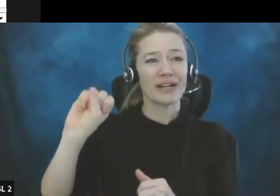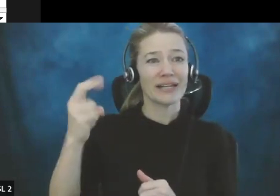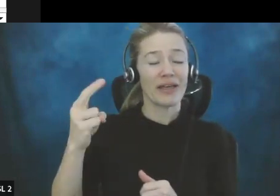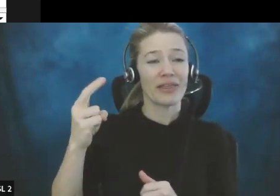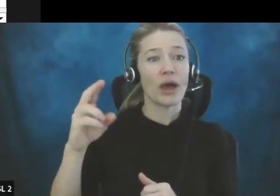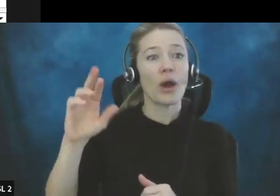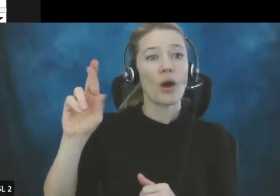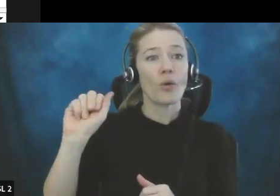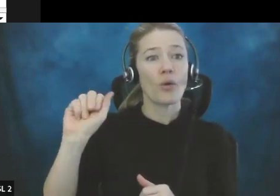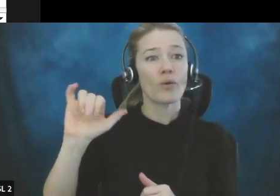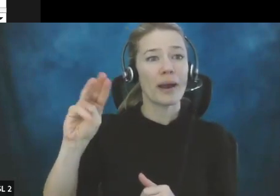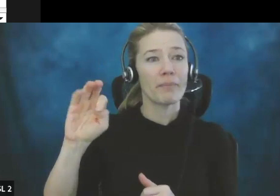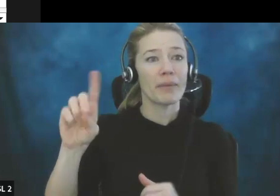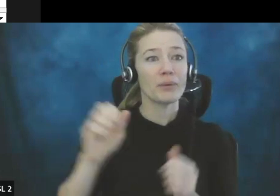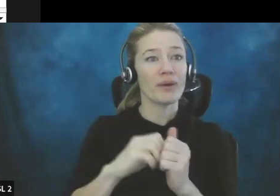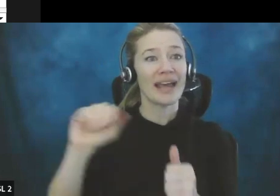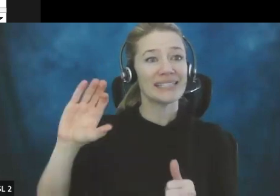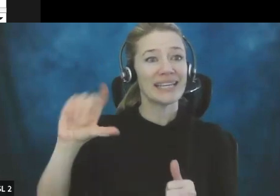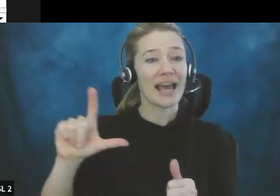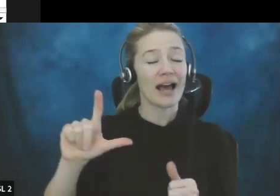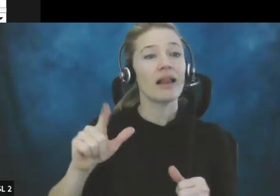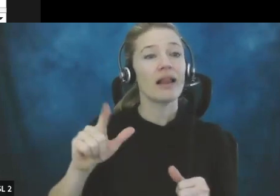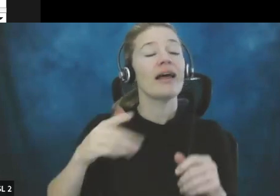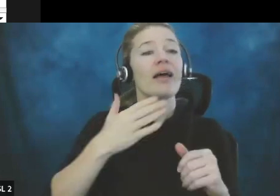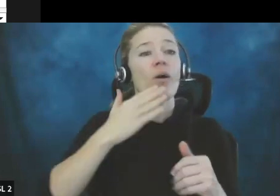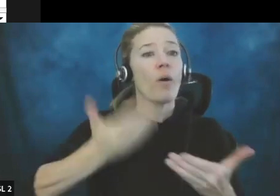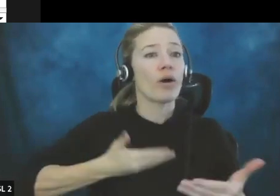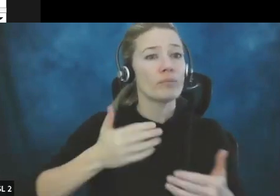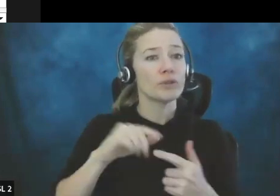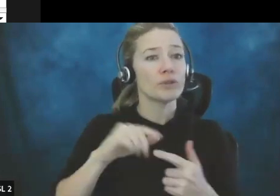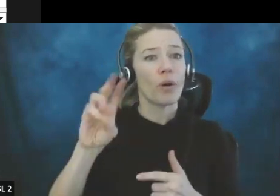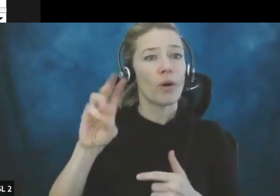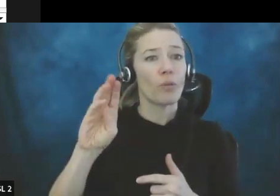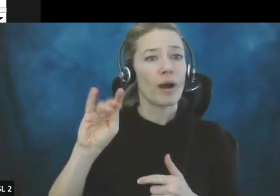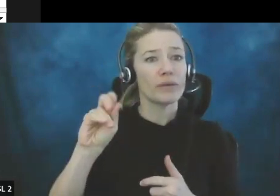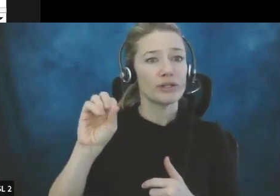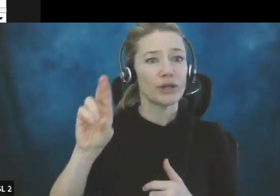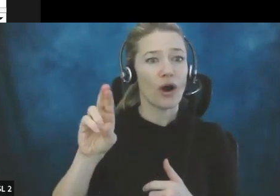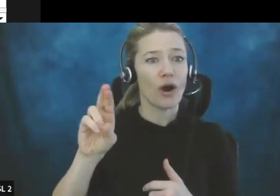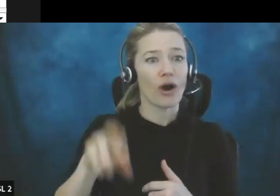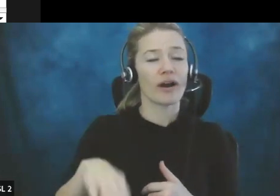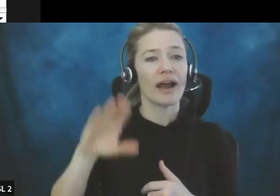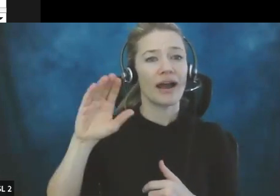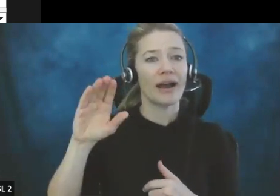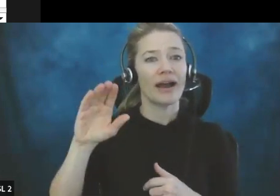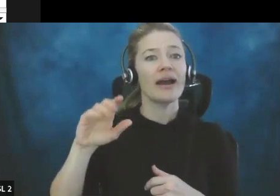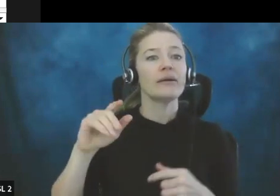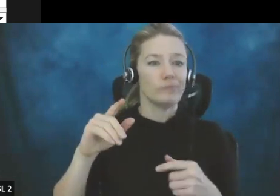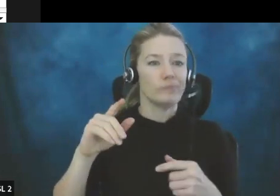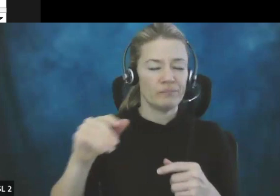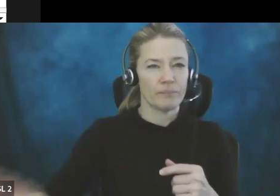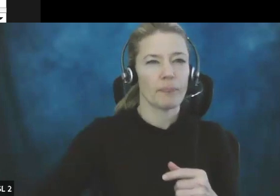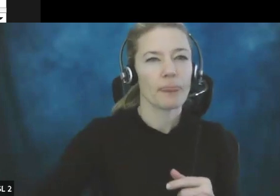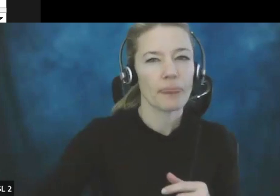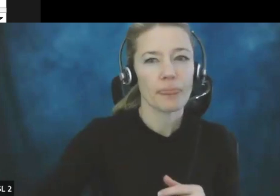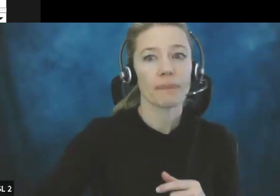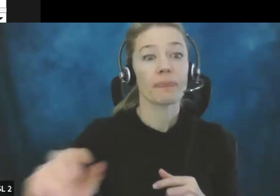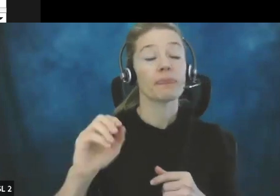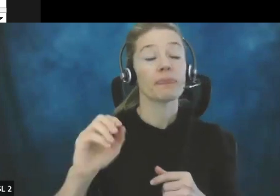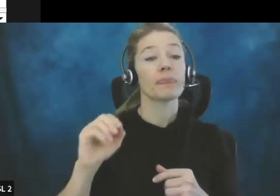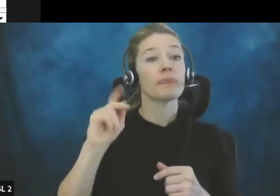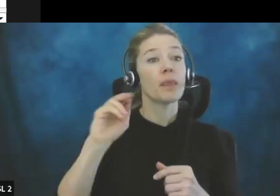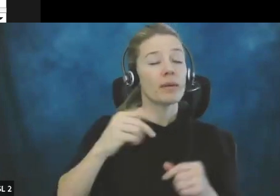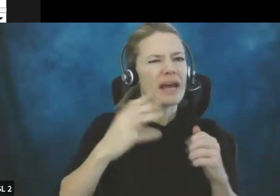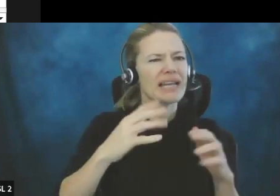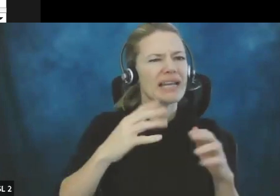I'm Meredith Raymond with ACL, and welcome to our webinar, Aging with and Into Disability, the California Grassroots